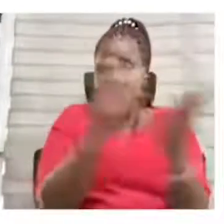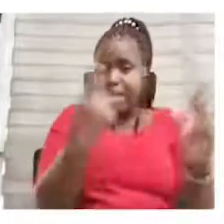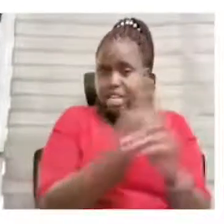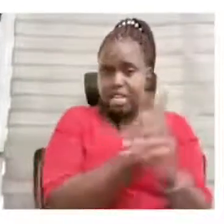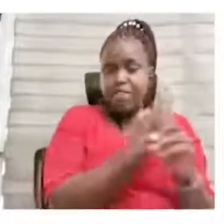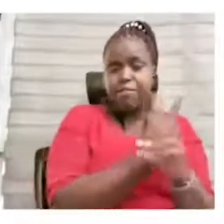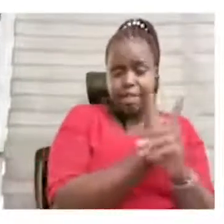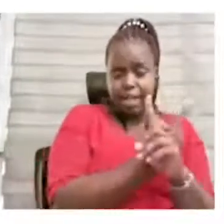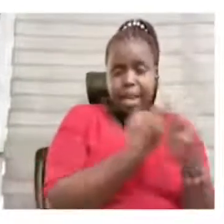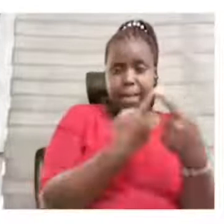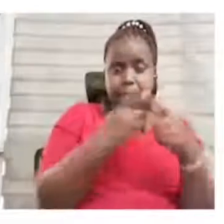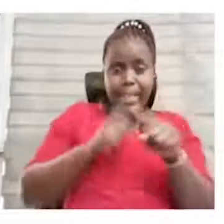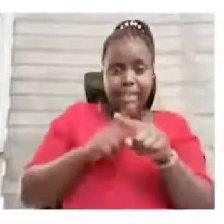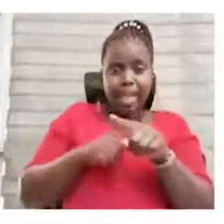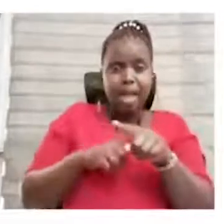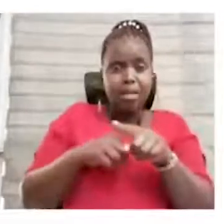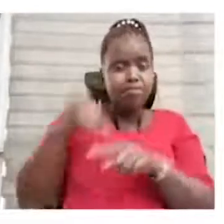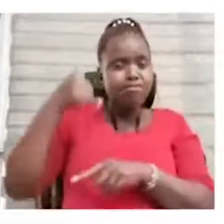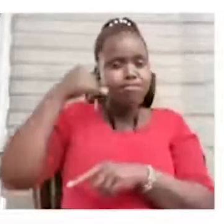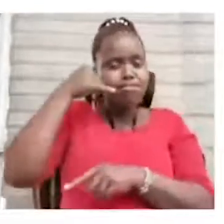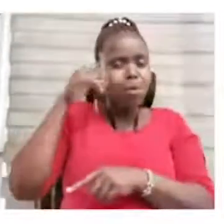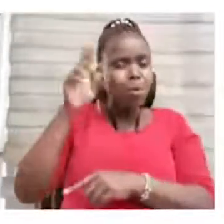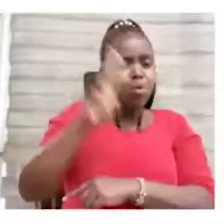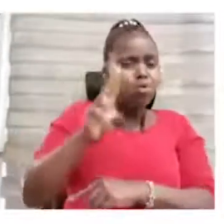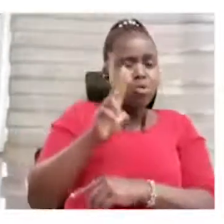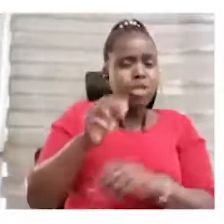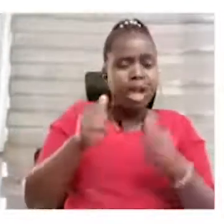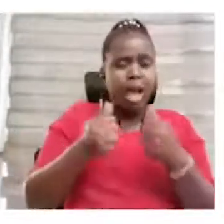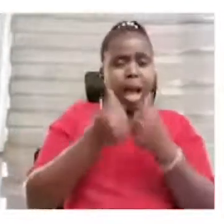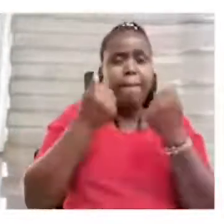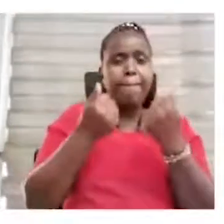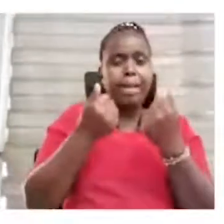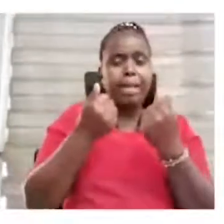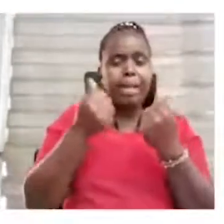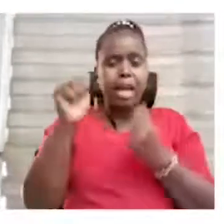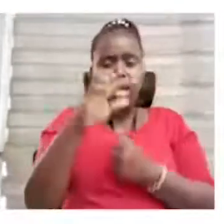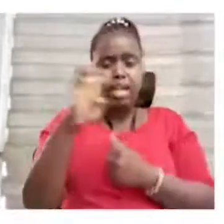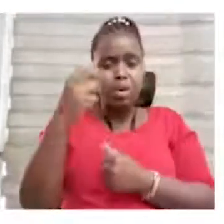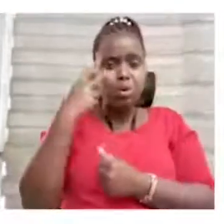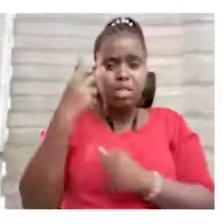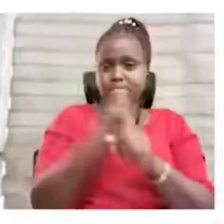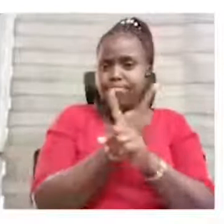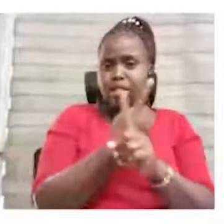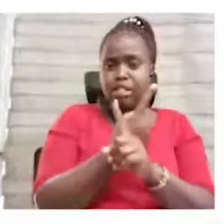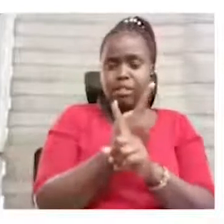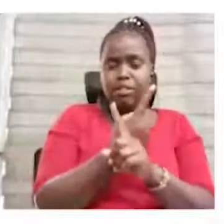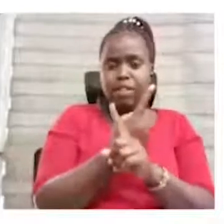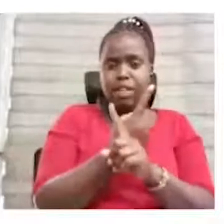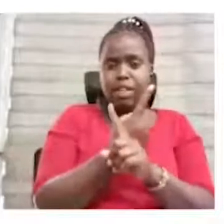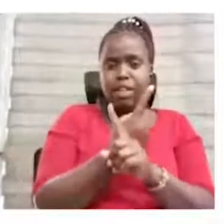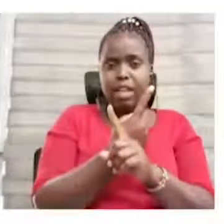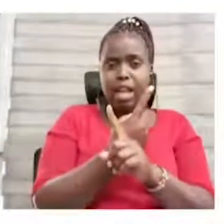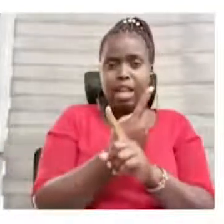of mobile internet use, for instance, in general, we don't see a lot of differences between people with disabilities and people